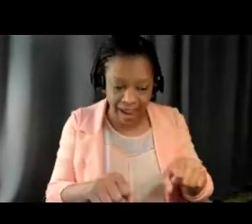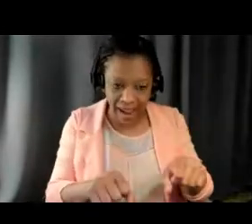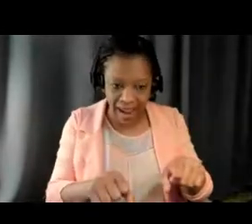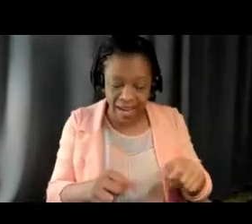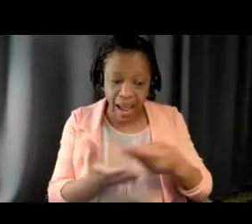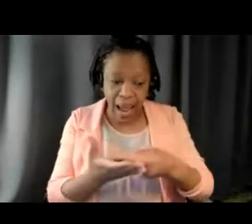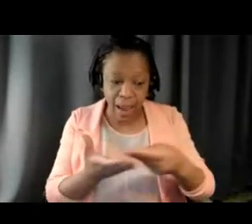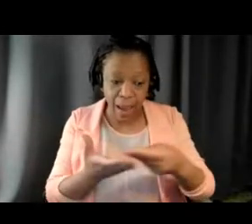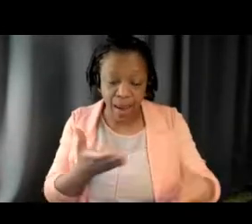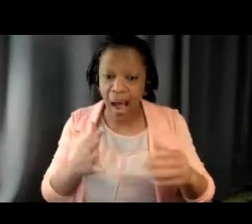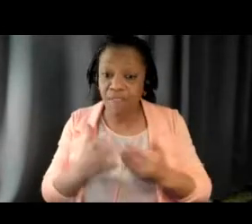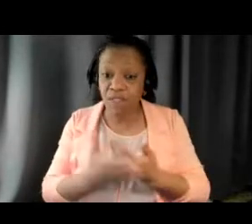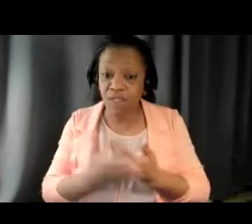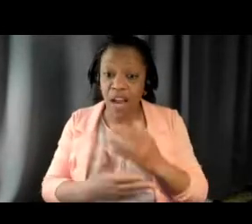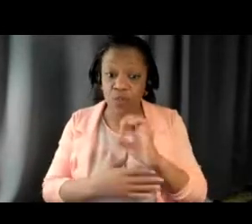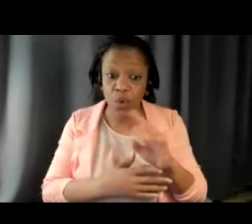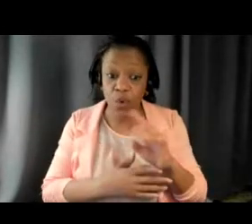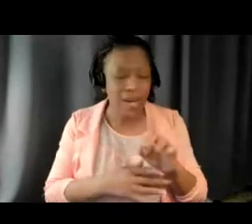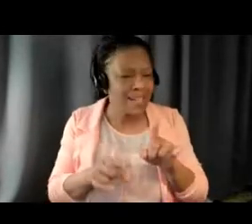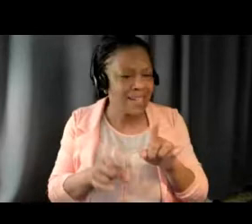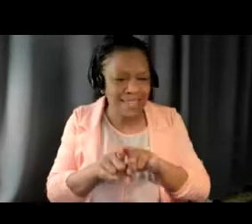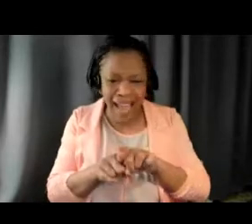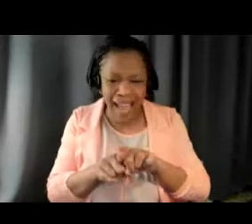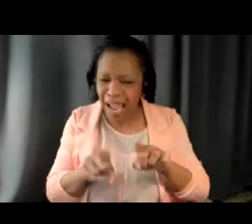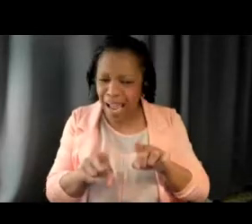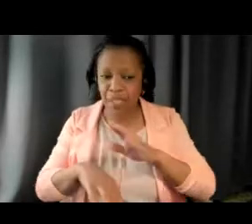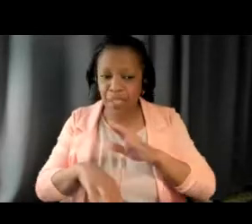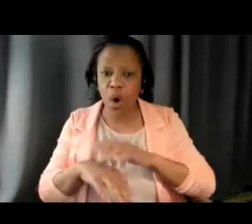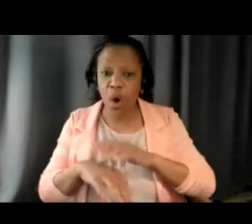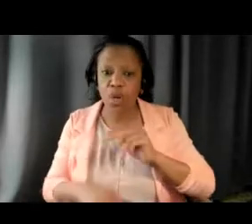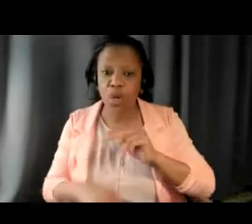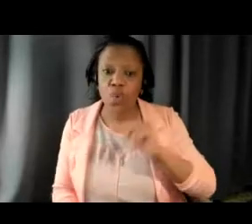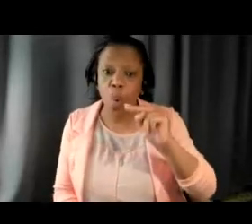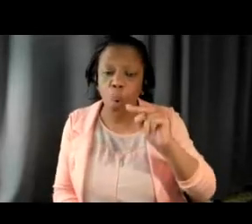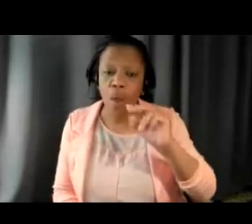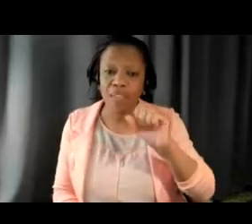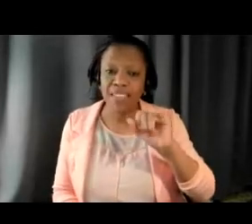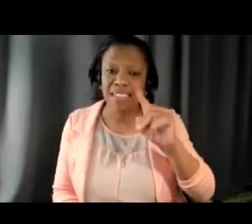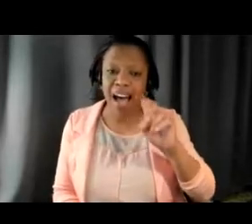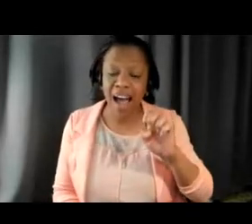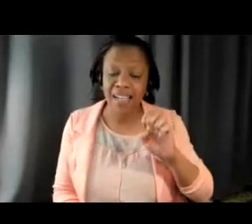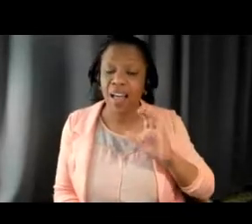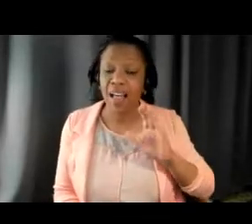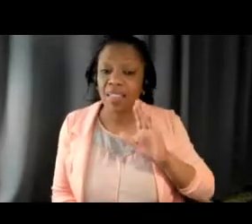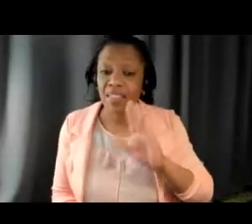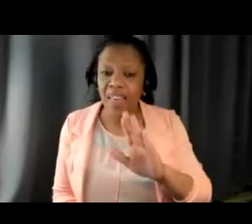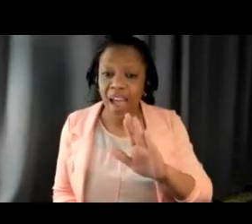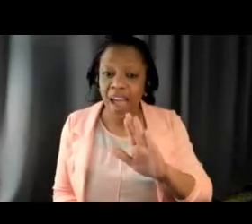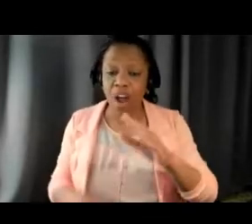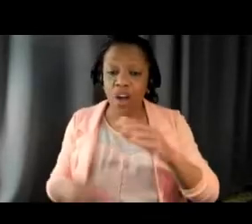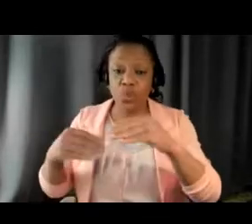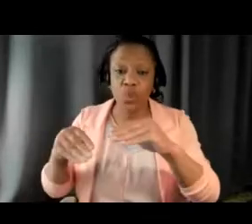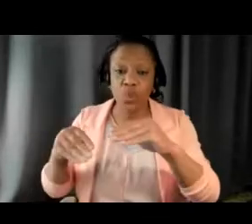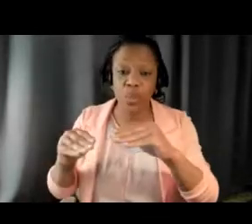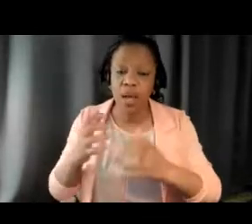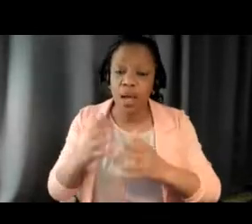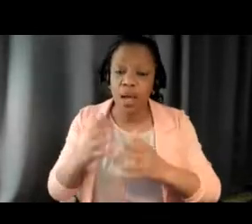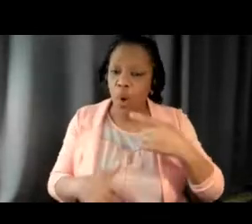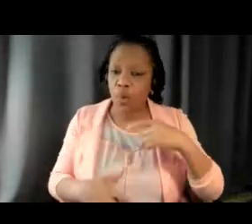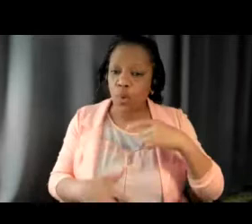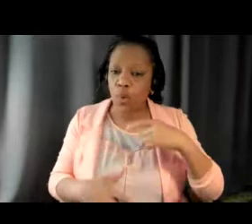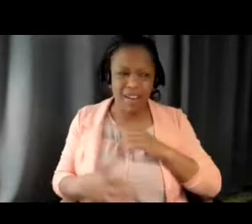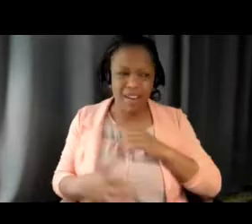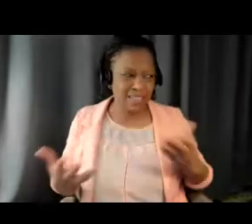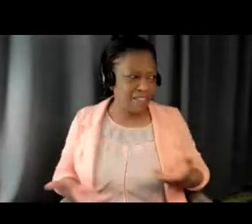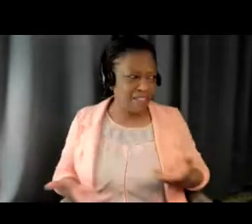North Side, their stores. Most of us have been here. All of the most historical landmarks are